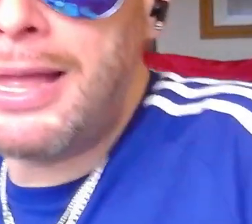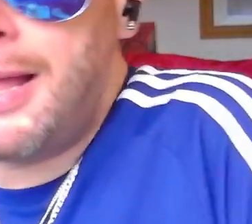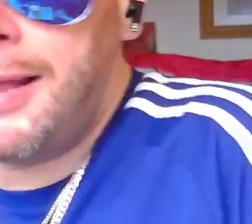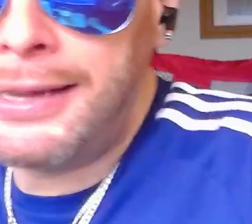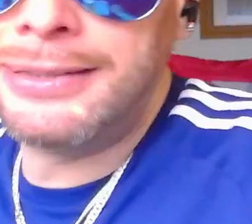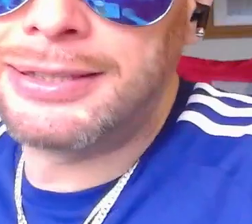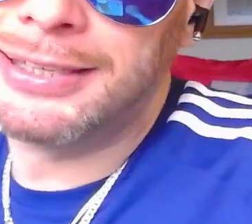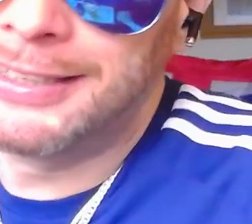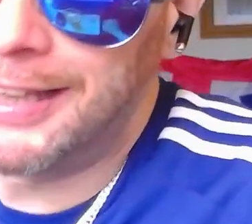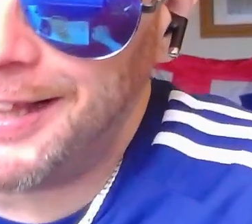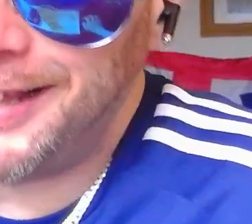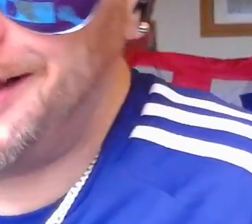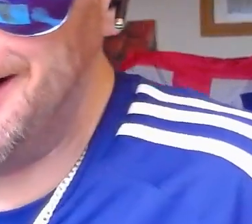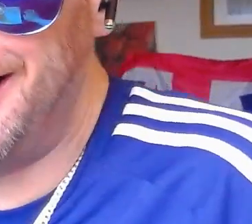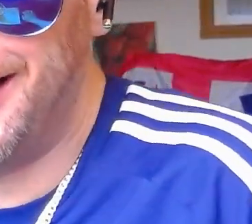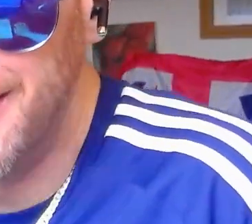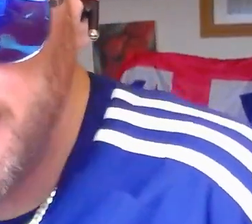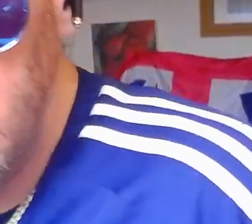my mind.